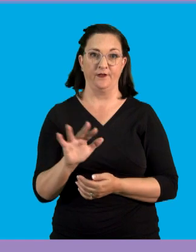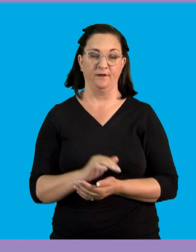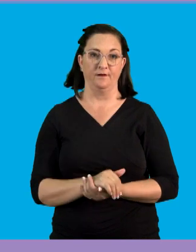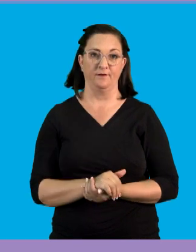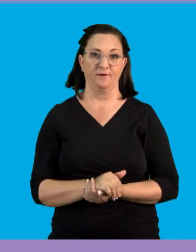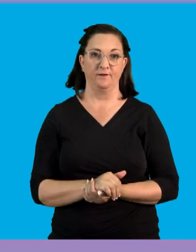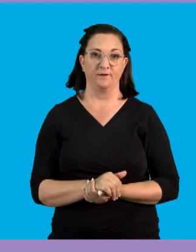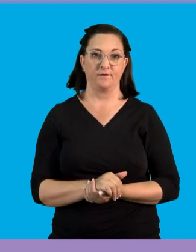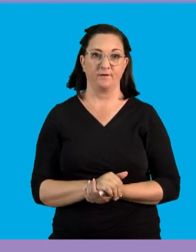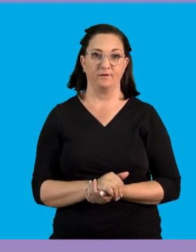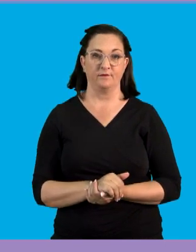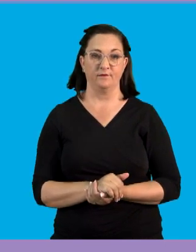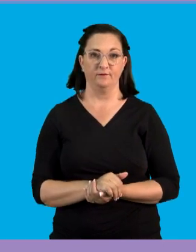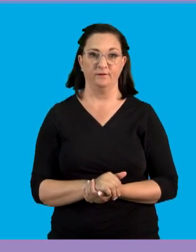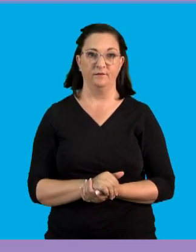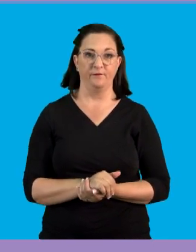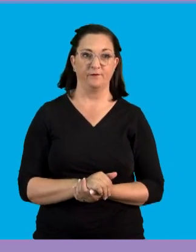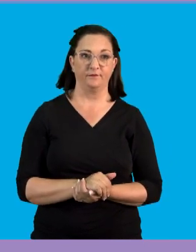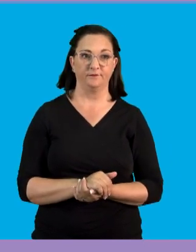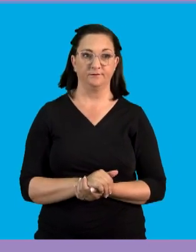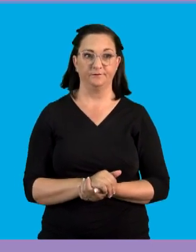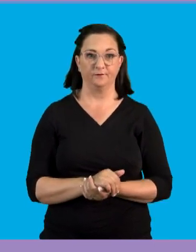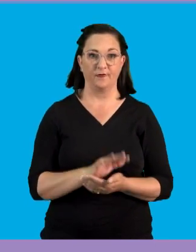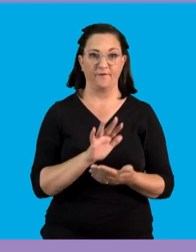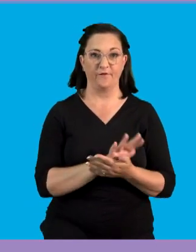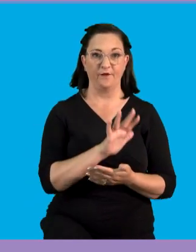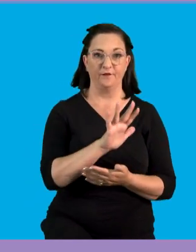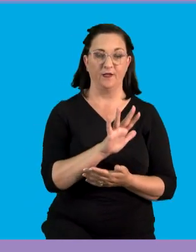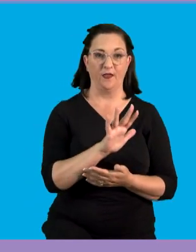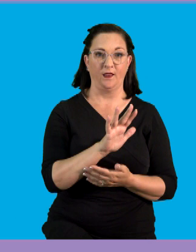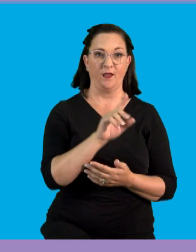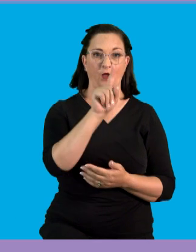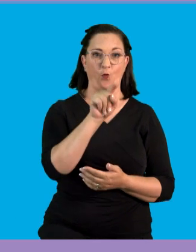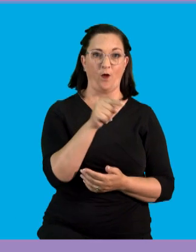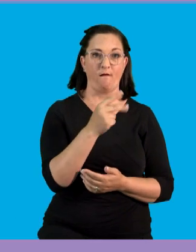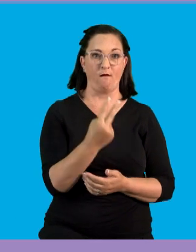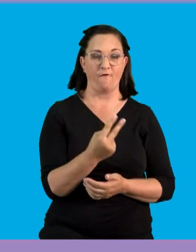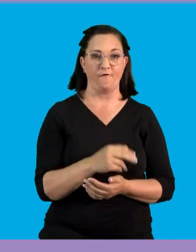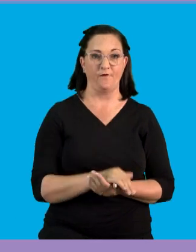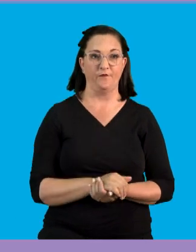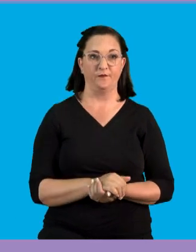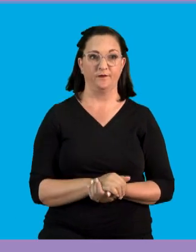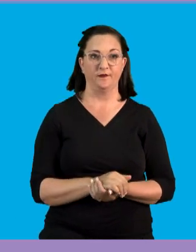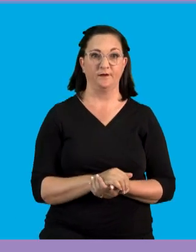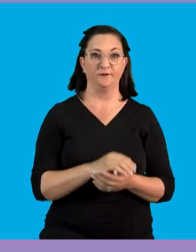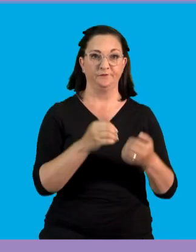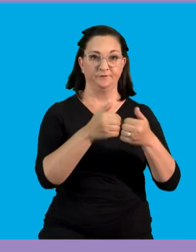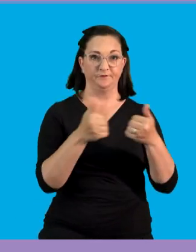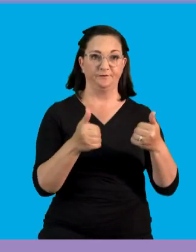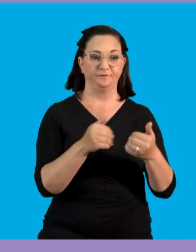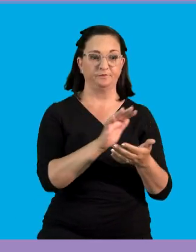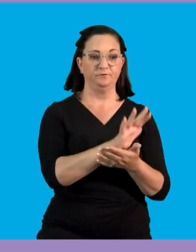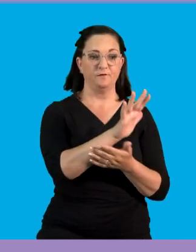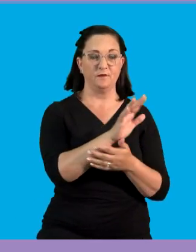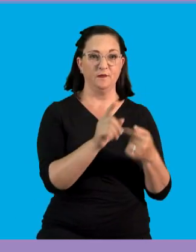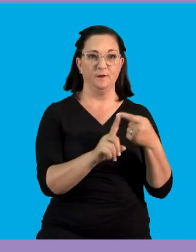fifths. We have 15 wholes and 1 half. That means 15 plus